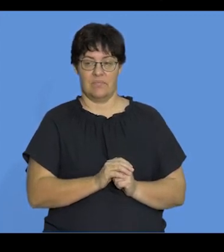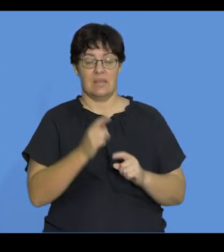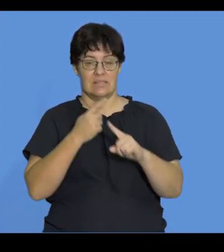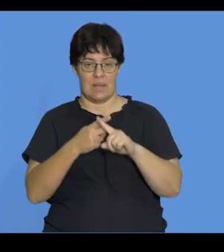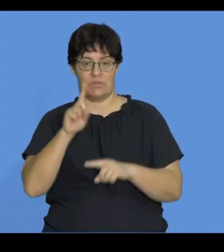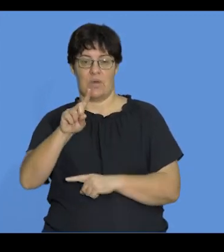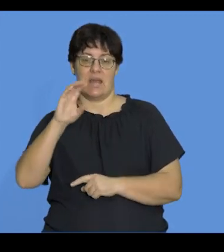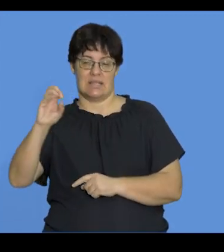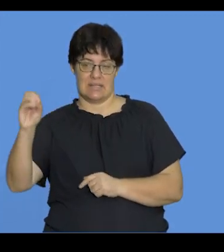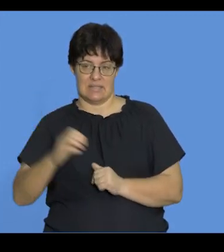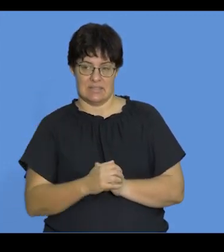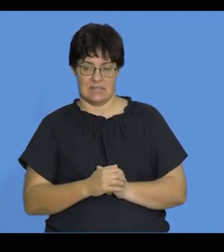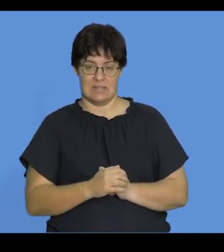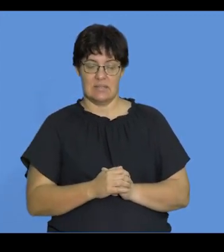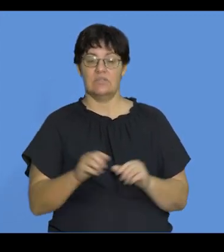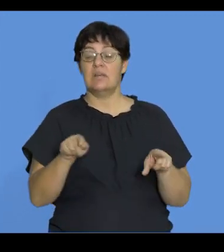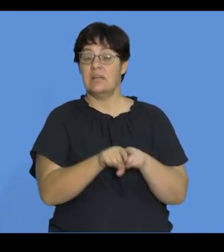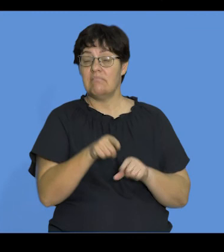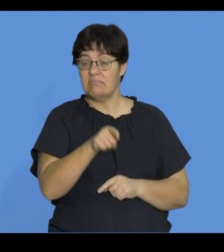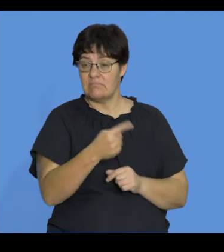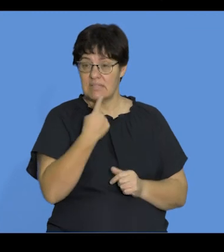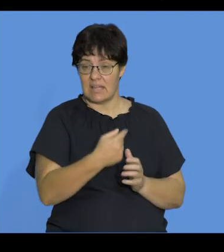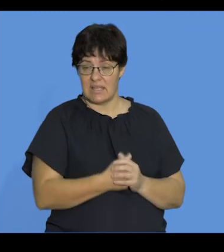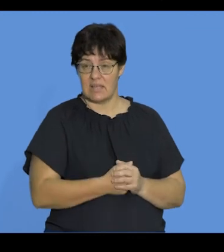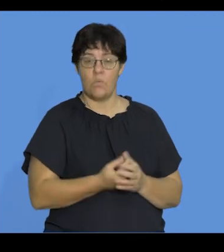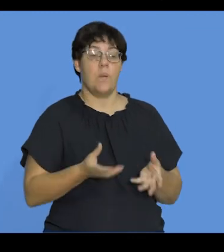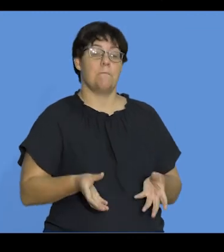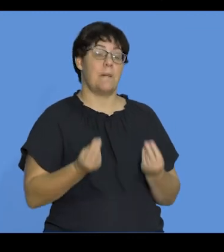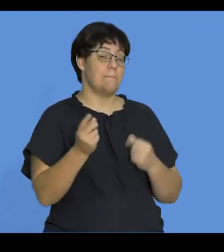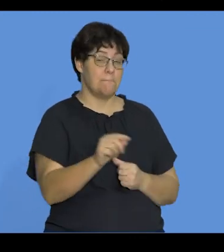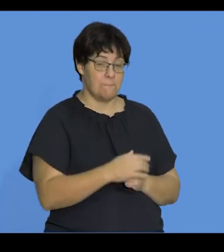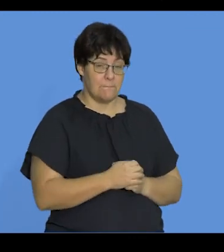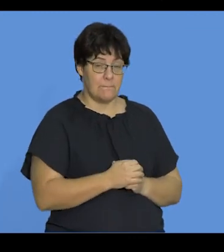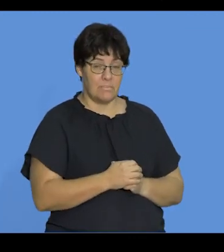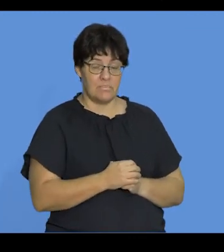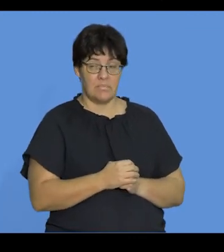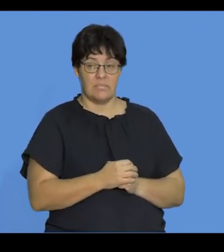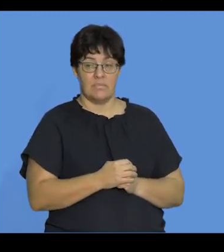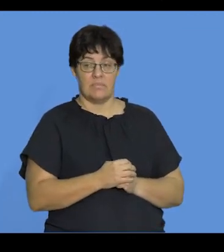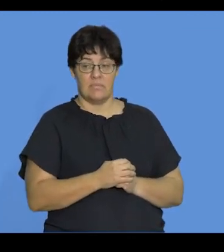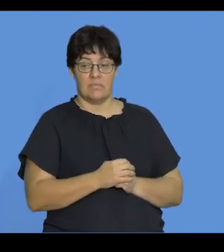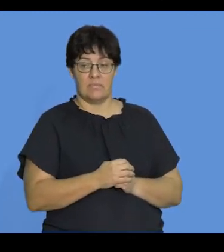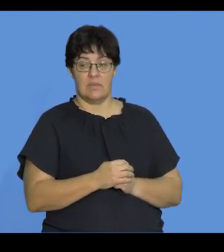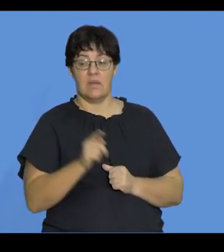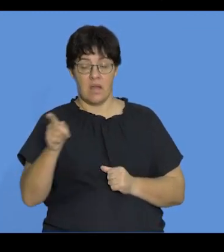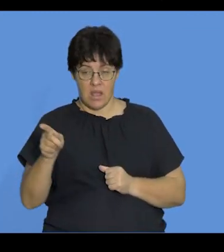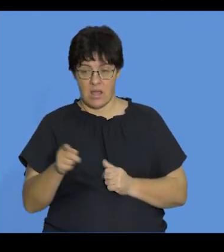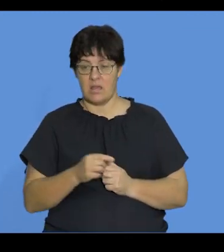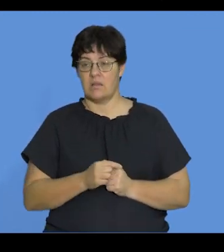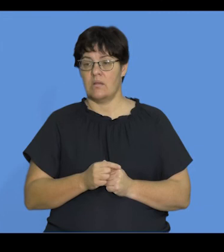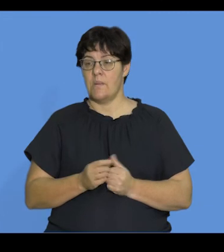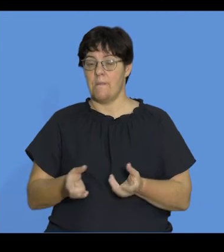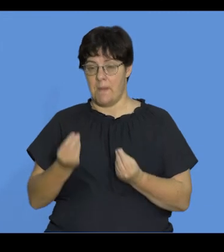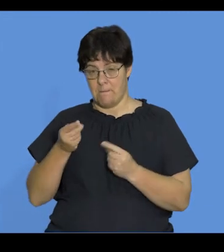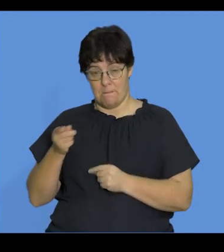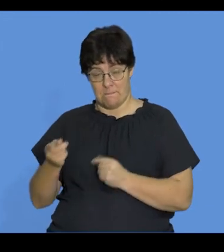okay, multiplied by 100, right? So in this case, what do we have? We have the total mass, the mass of the